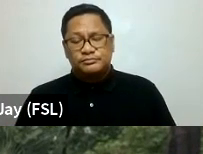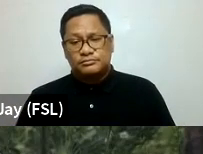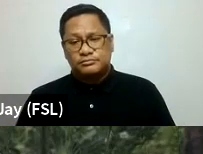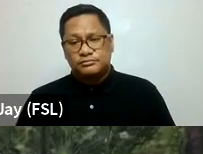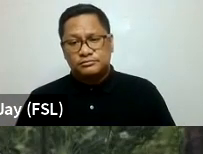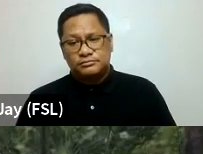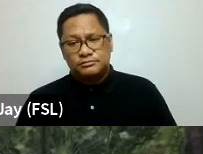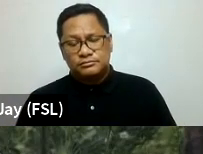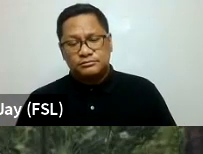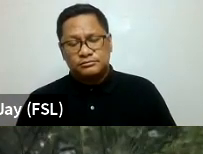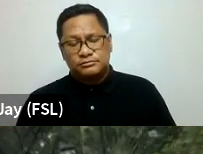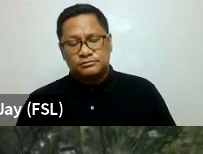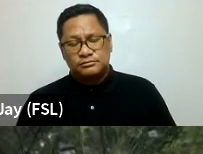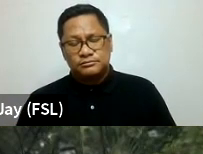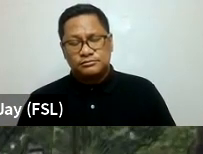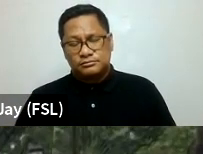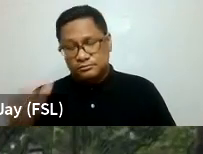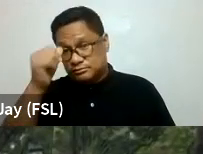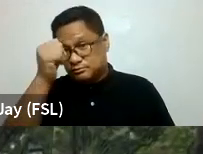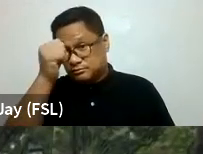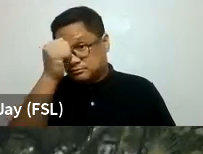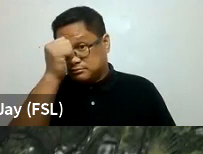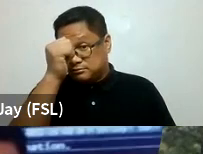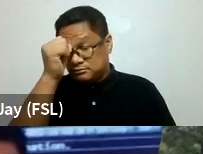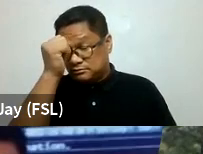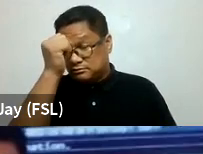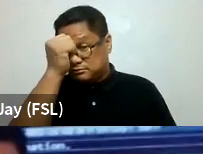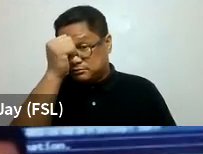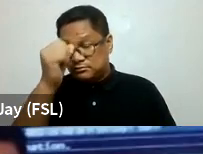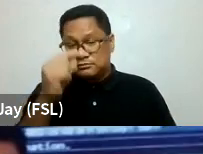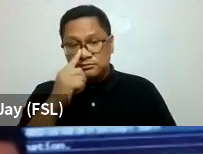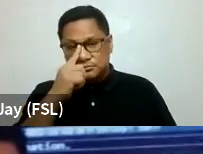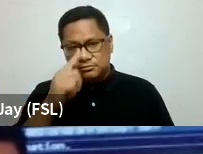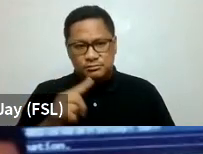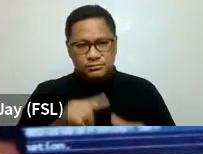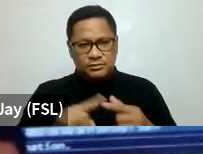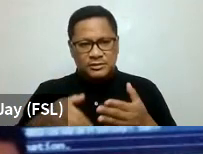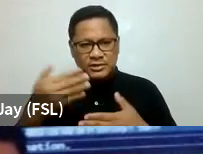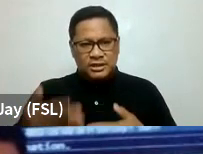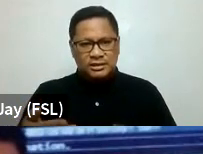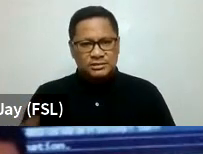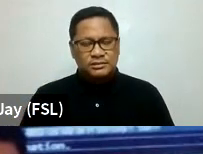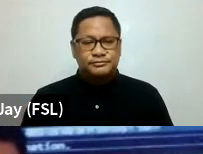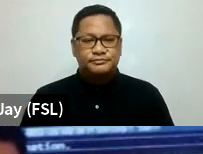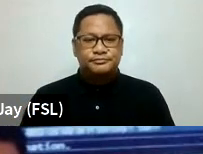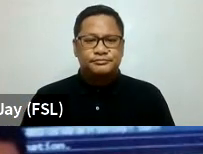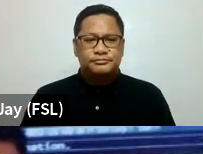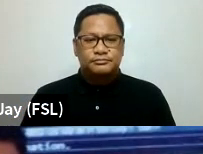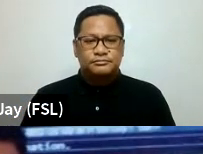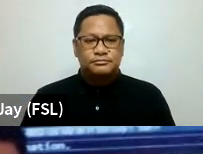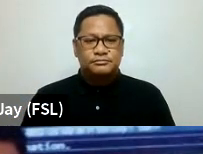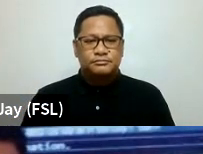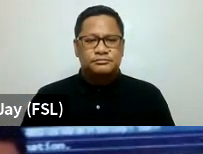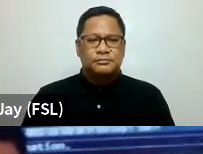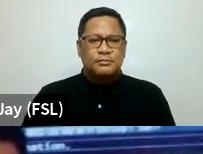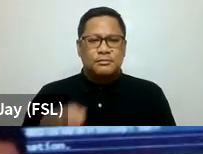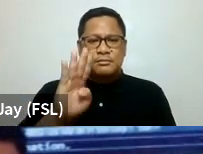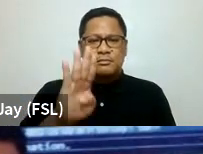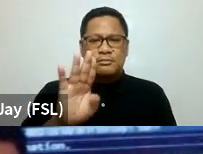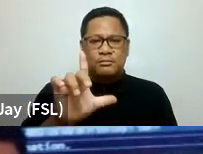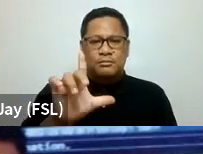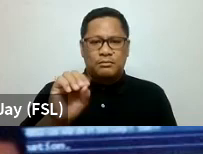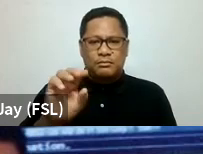And then, ayan, masayaw-sayaw pa. Okay, this is Bloomberg.